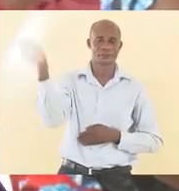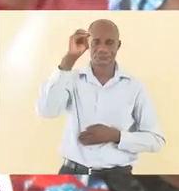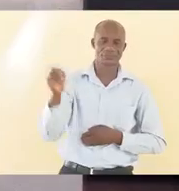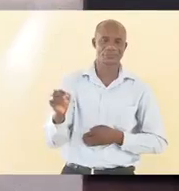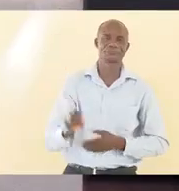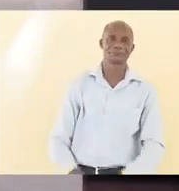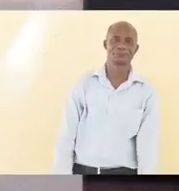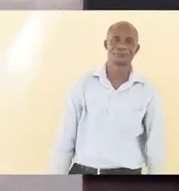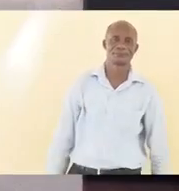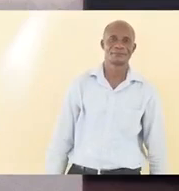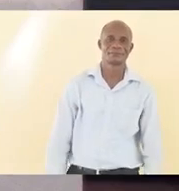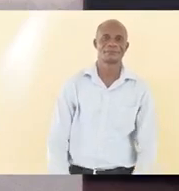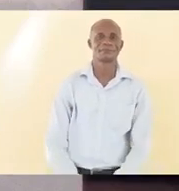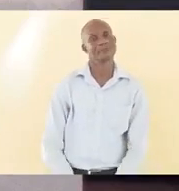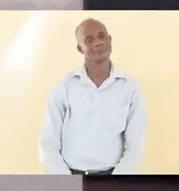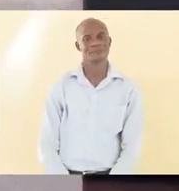60 or 70. Helene can finish.